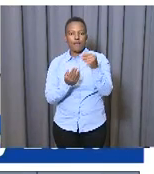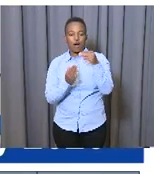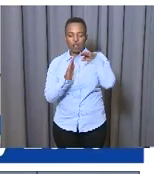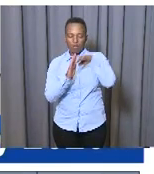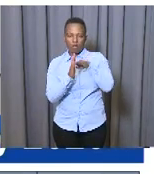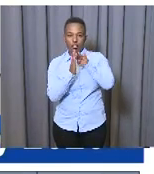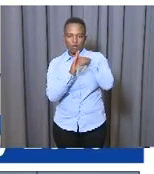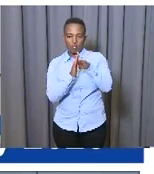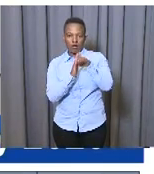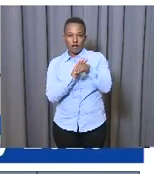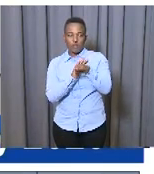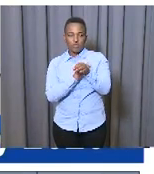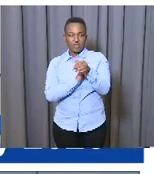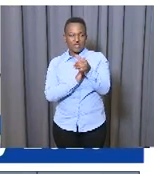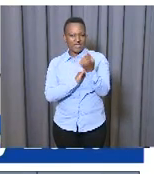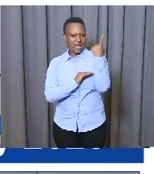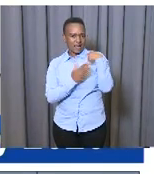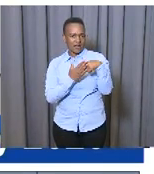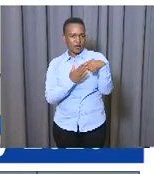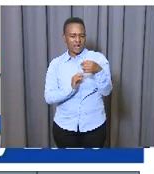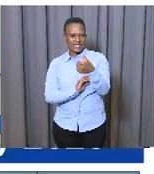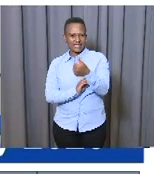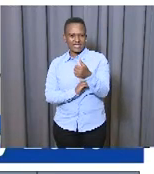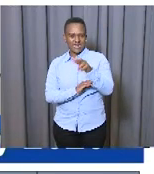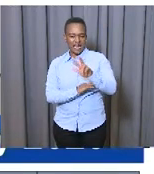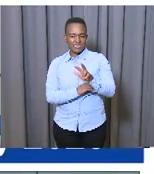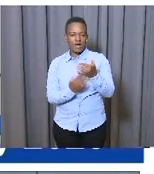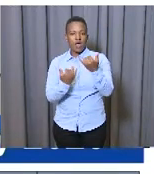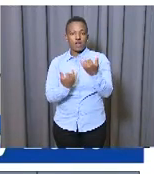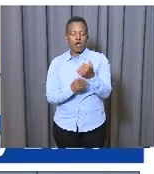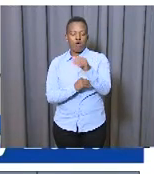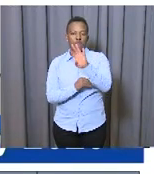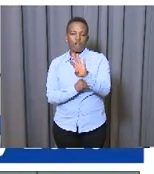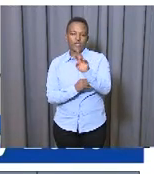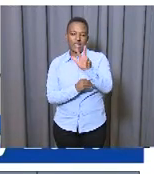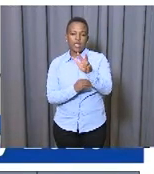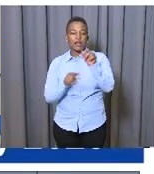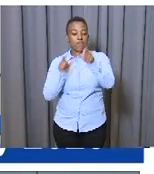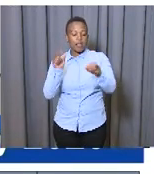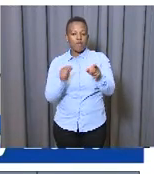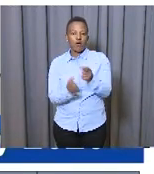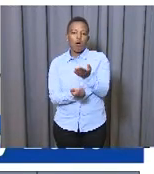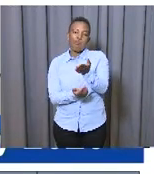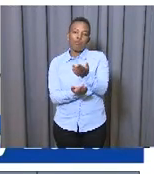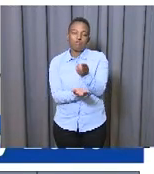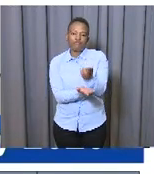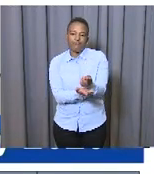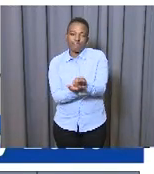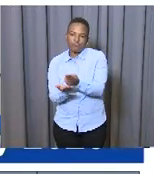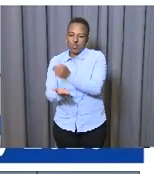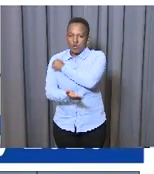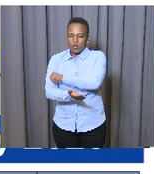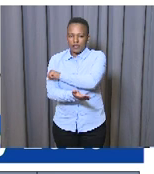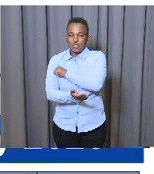we had 68, if I remember, 68. Now we have 48 patients admitted in our